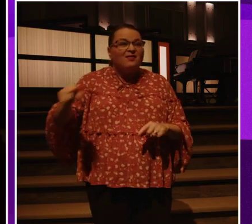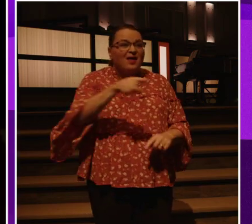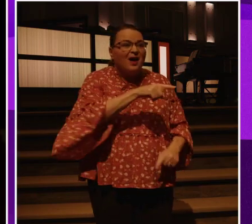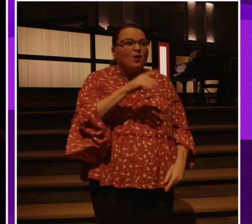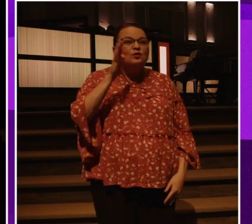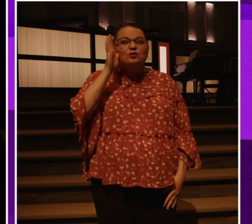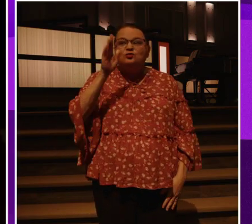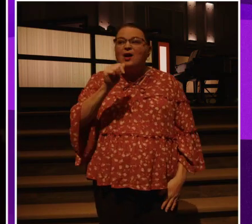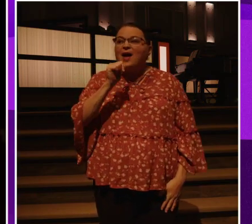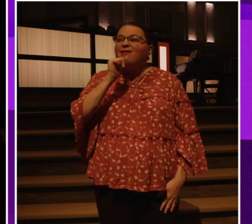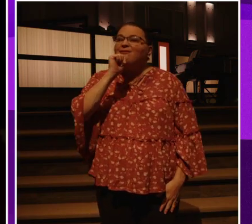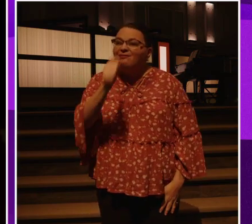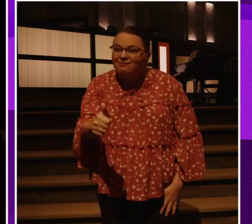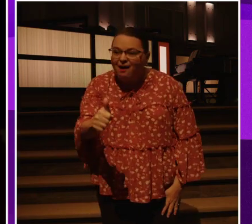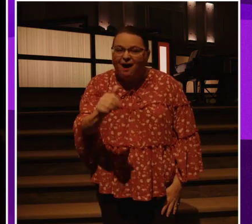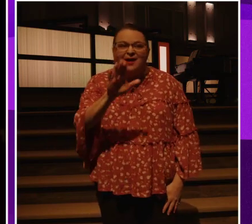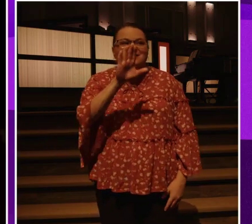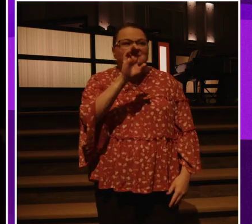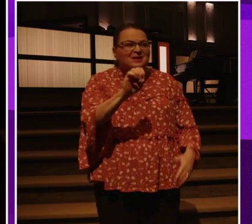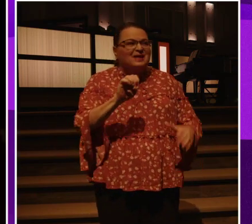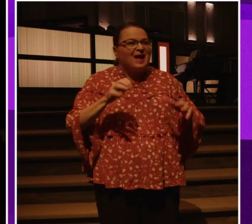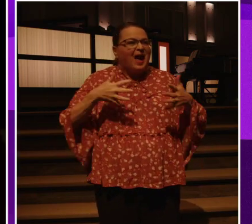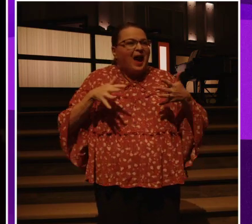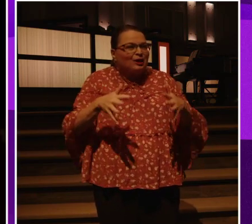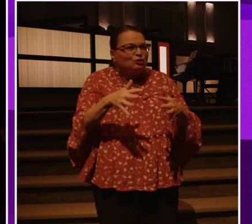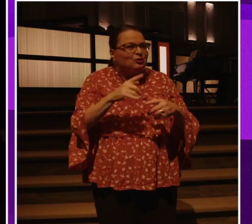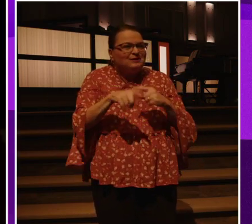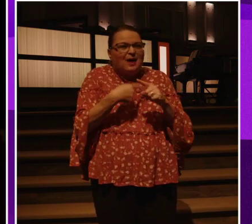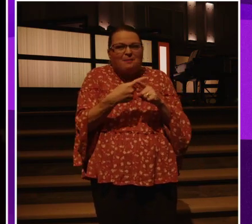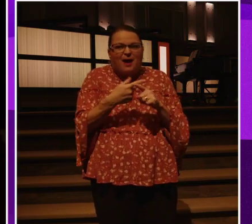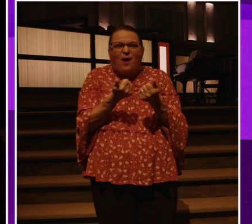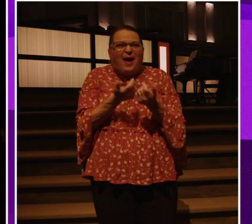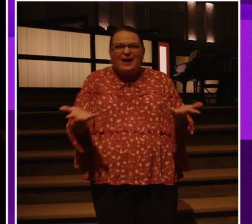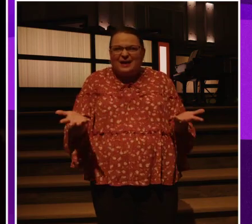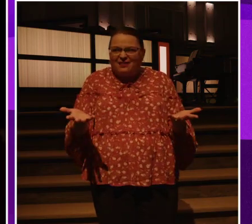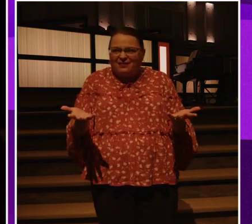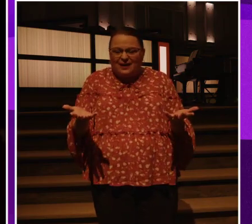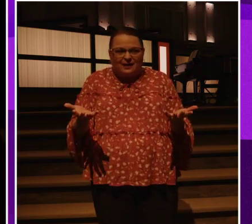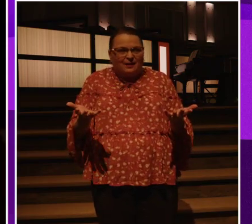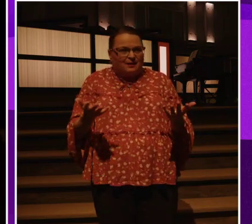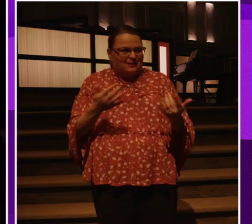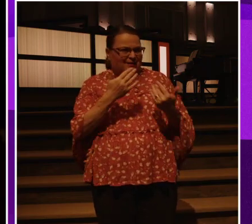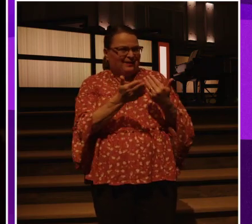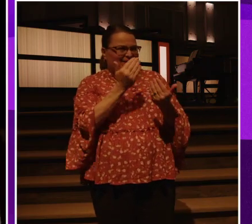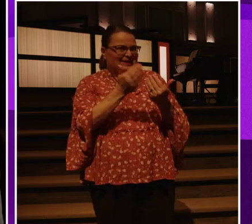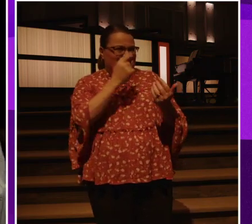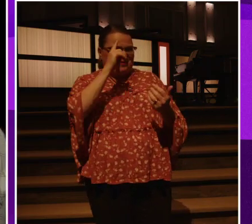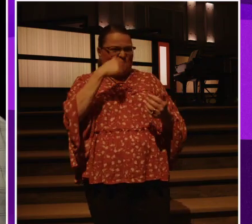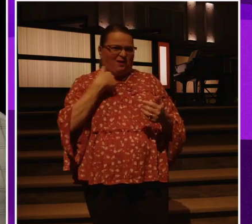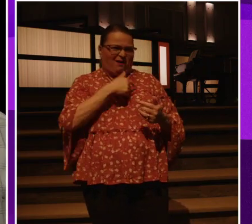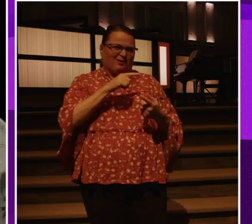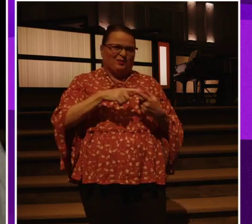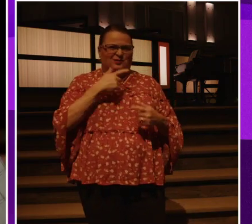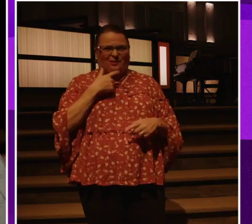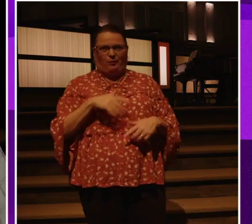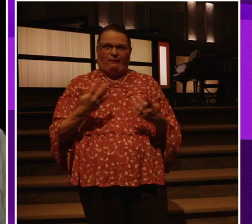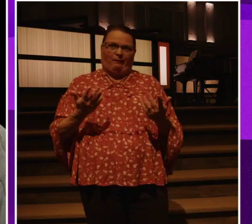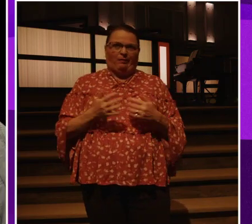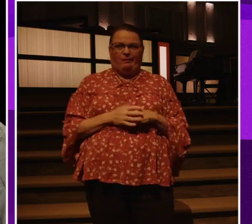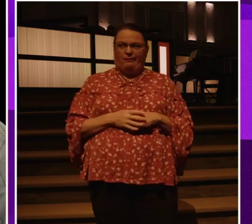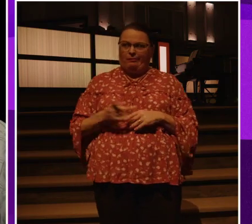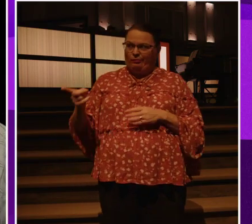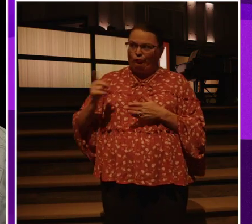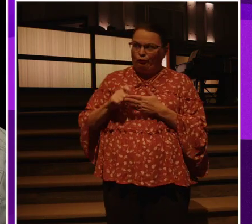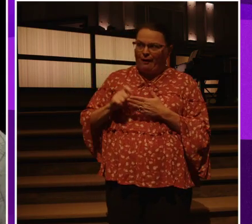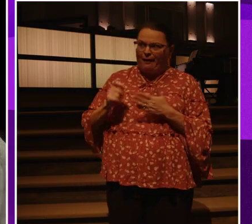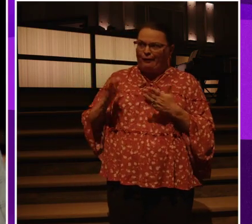be anxious about anything. I think it would be easy for you to say, well, the writer, he